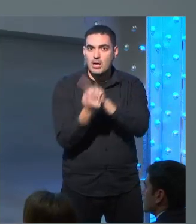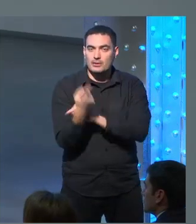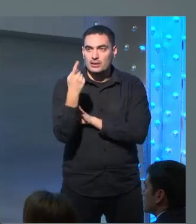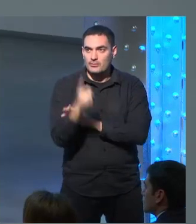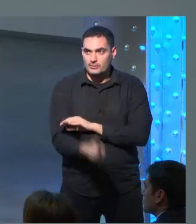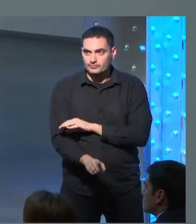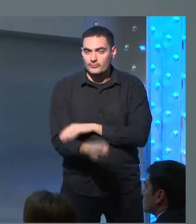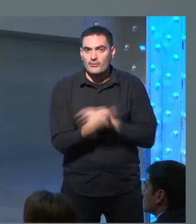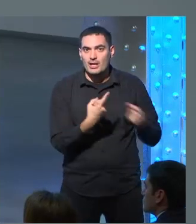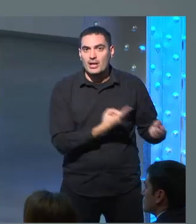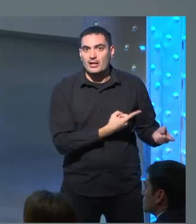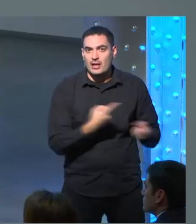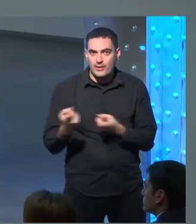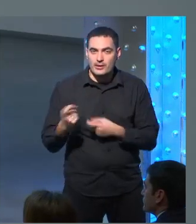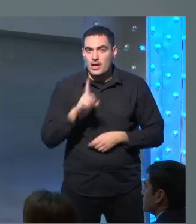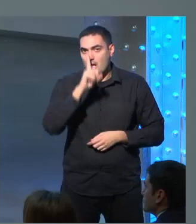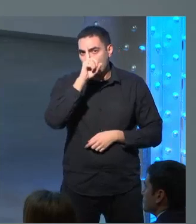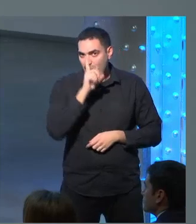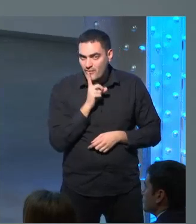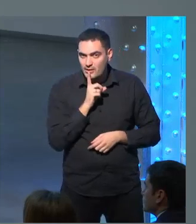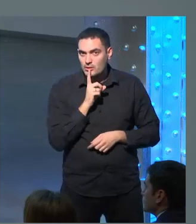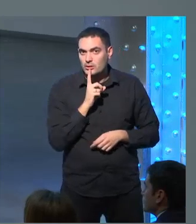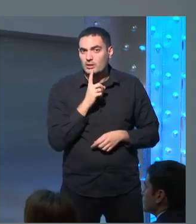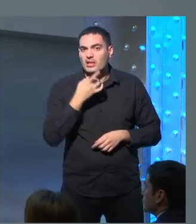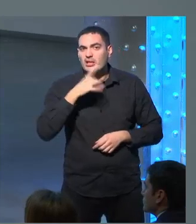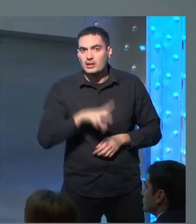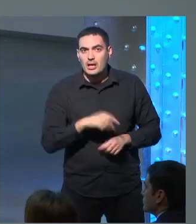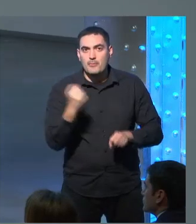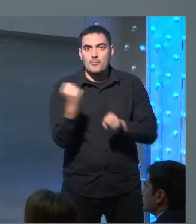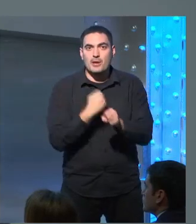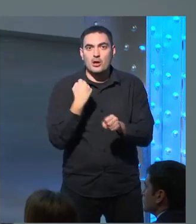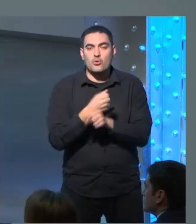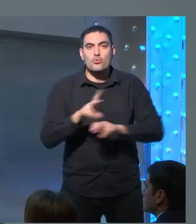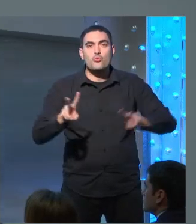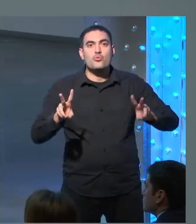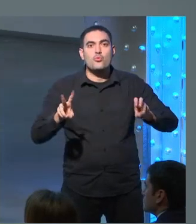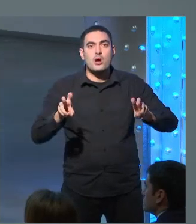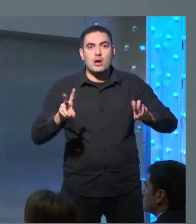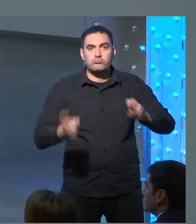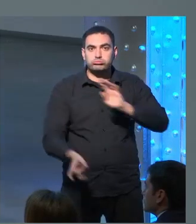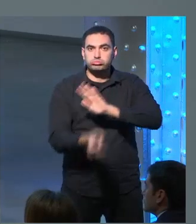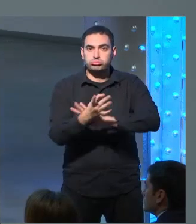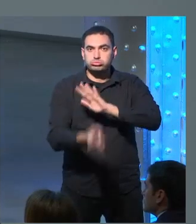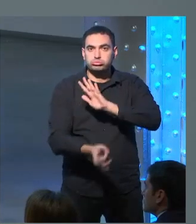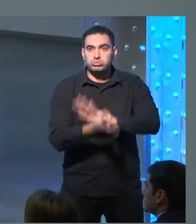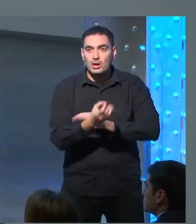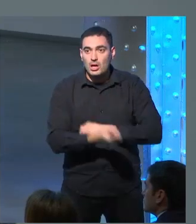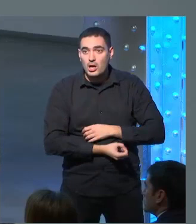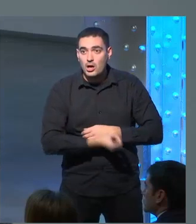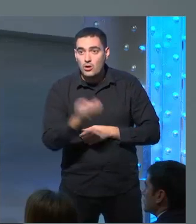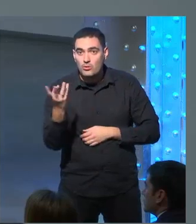business management, and they are also changing the needs and the profiles of the new jobs. Some of them,